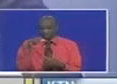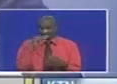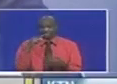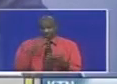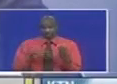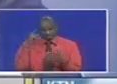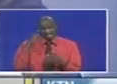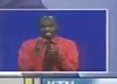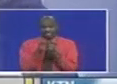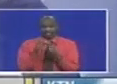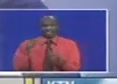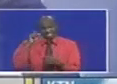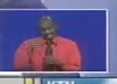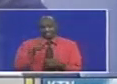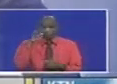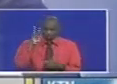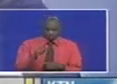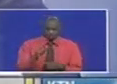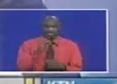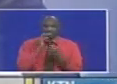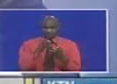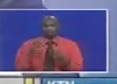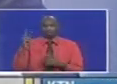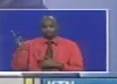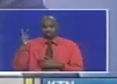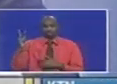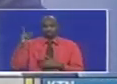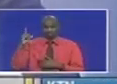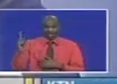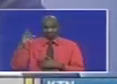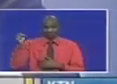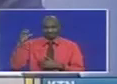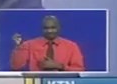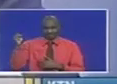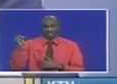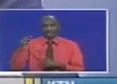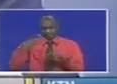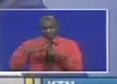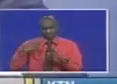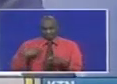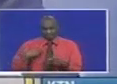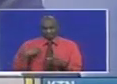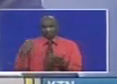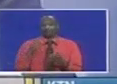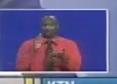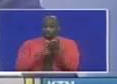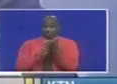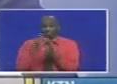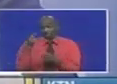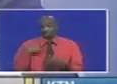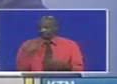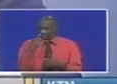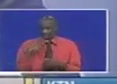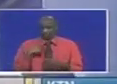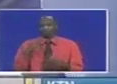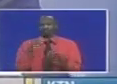us what you think by SMS in your yes or no response to the number 22155. plus, of course, a brief comment. We shall be sampling those